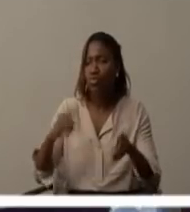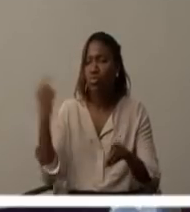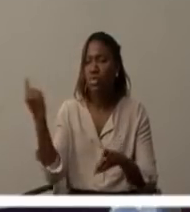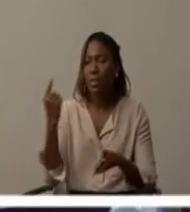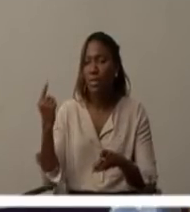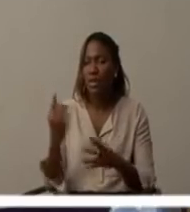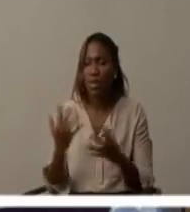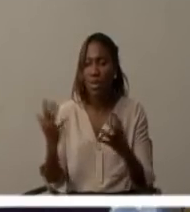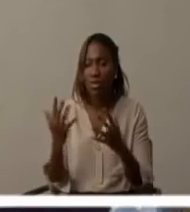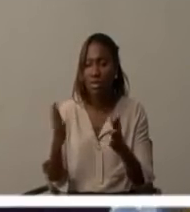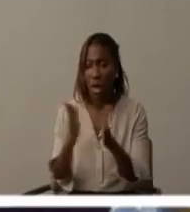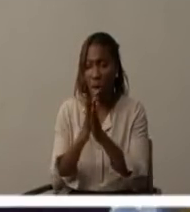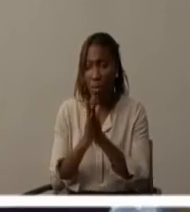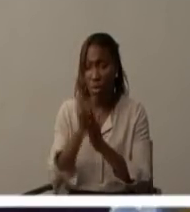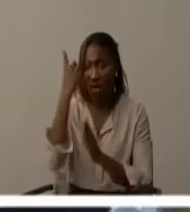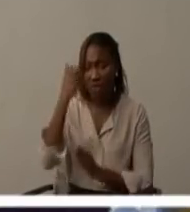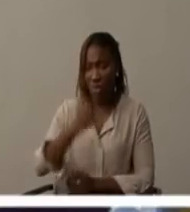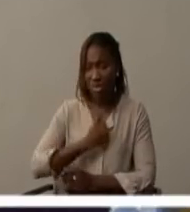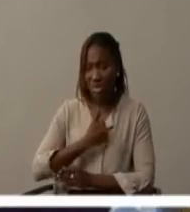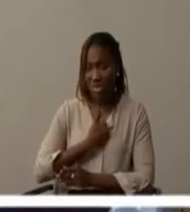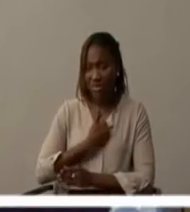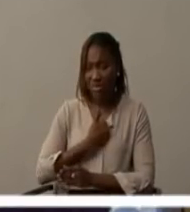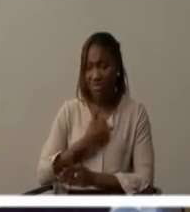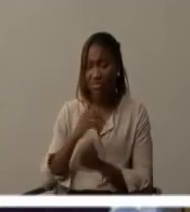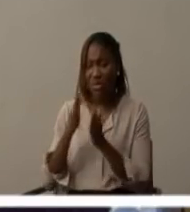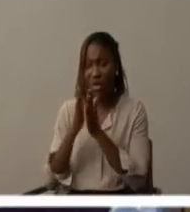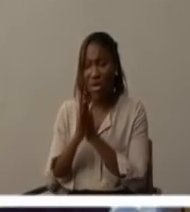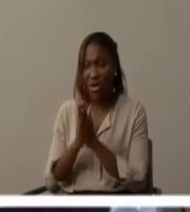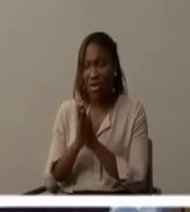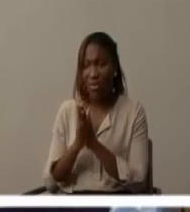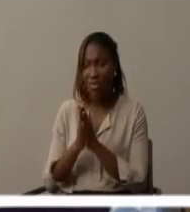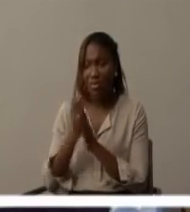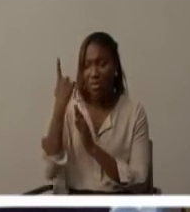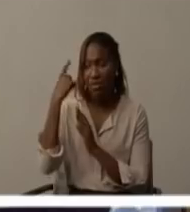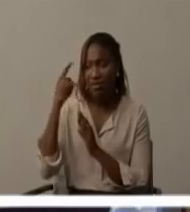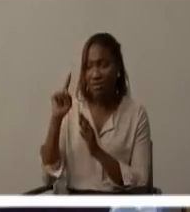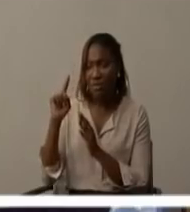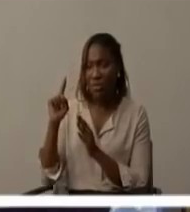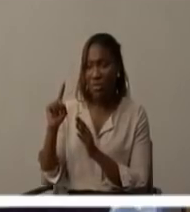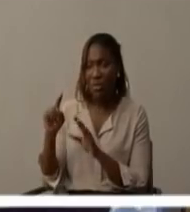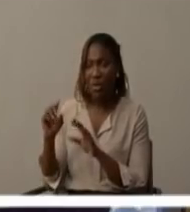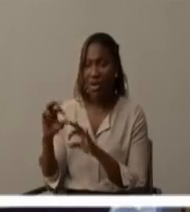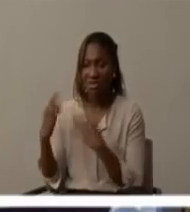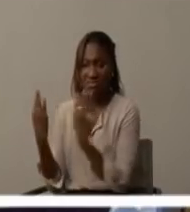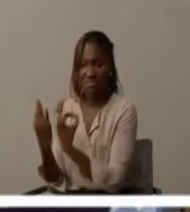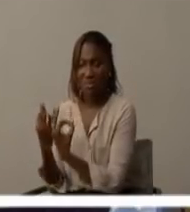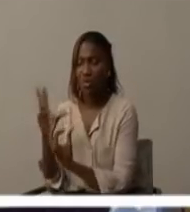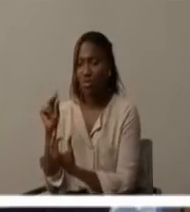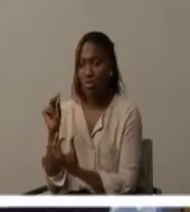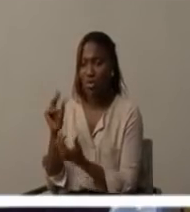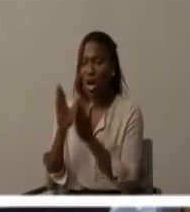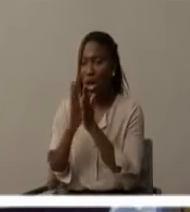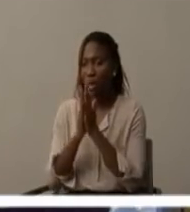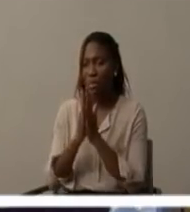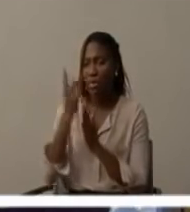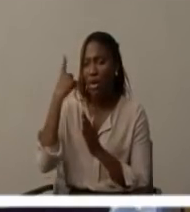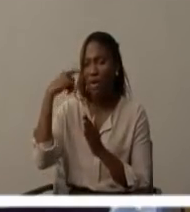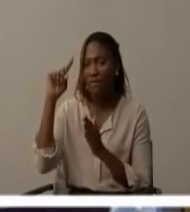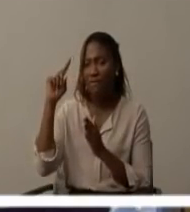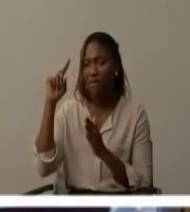Don't pray for you, and don't pray for your list. Pray for someone else outside of your